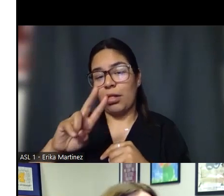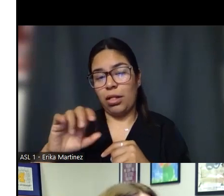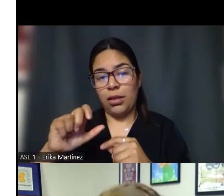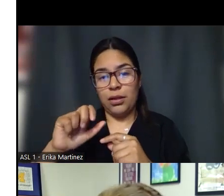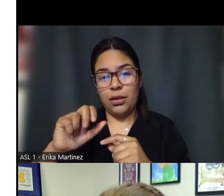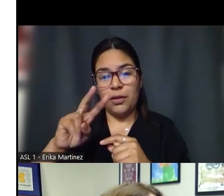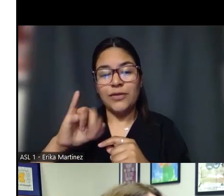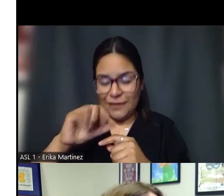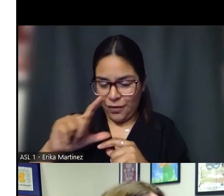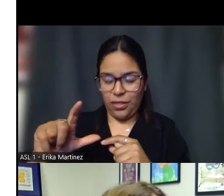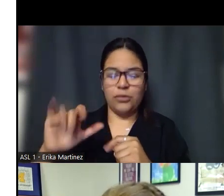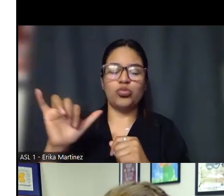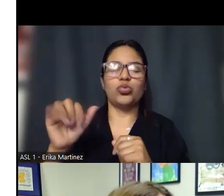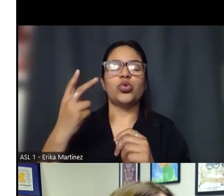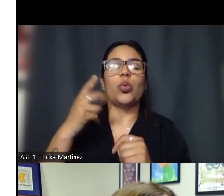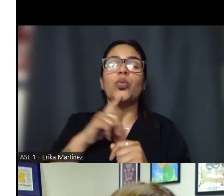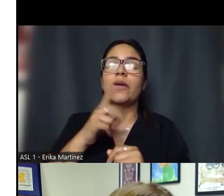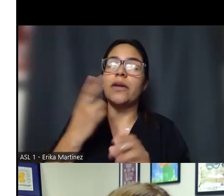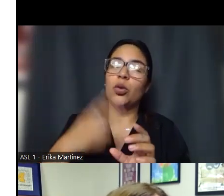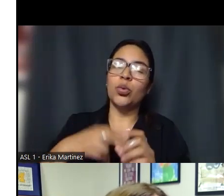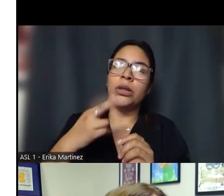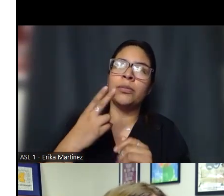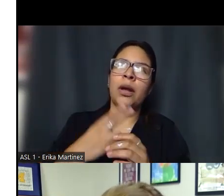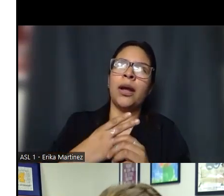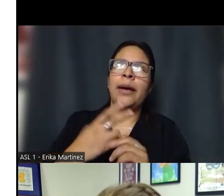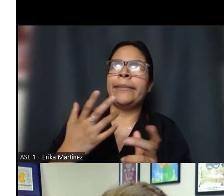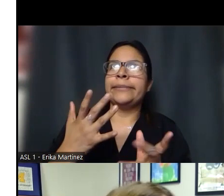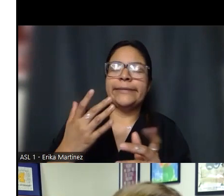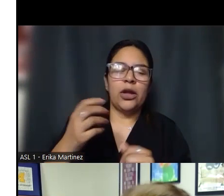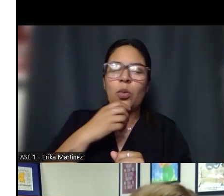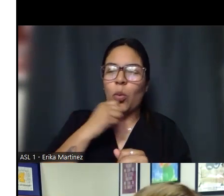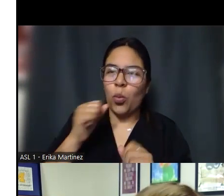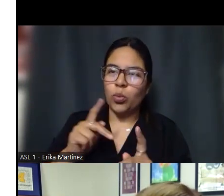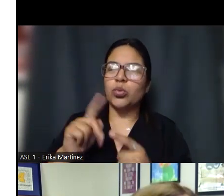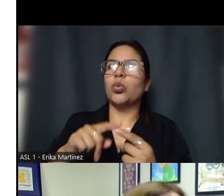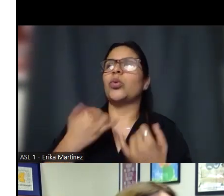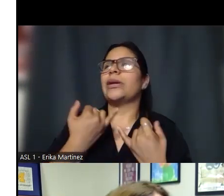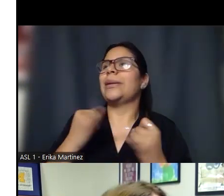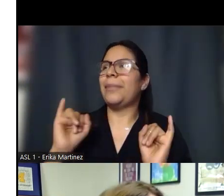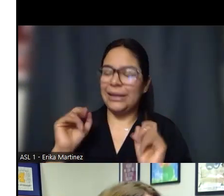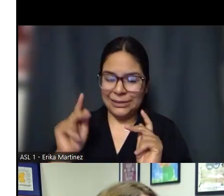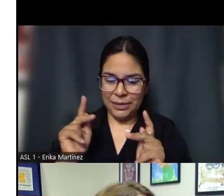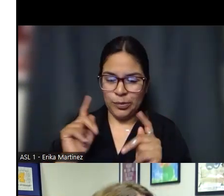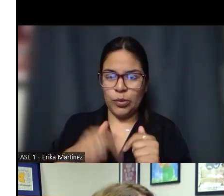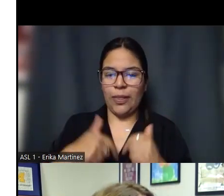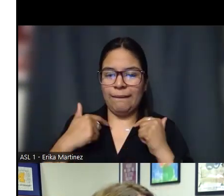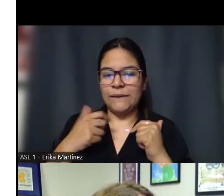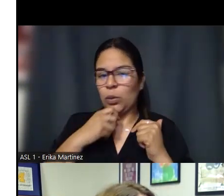crime, including specialized populations such as the elderly, such as dependent adults, such